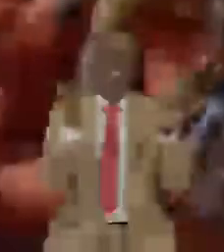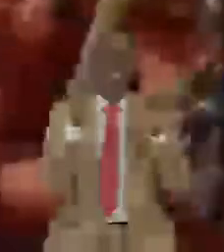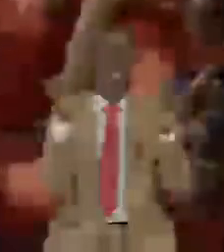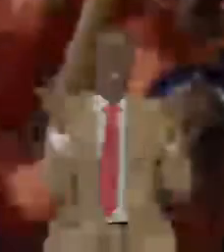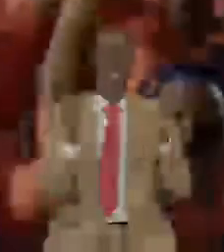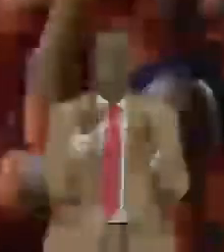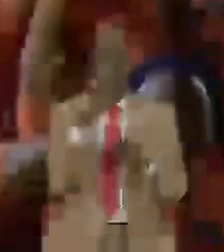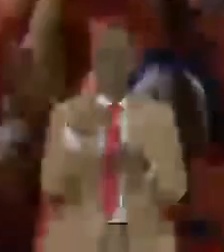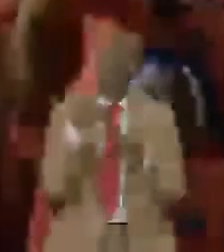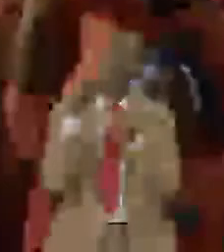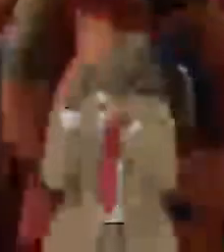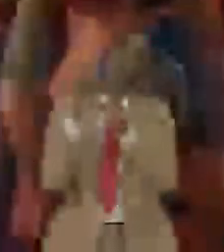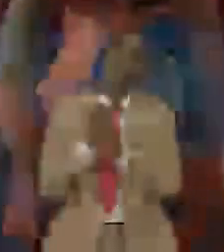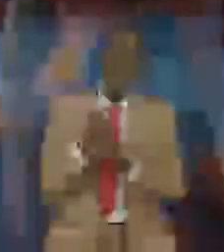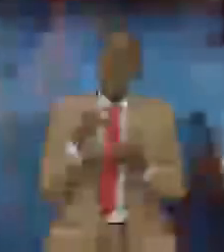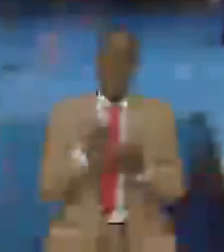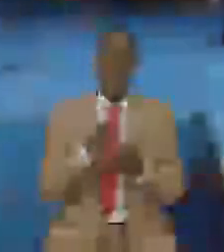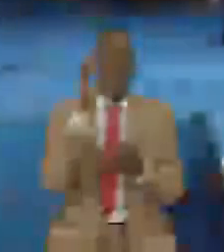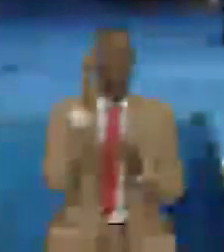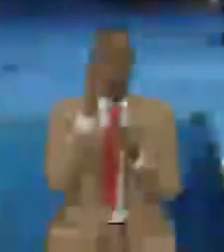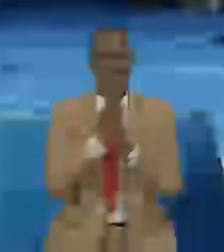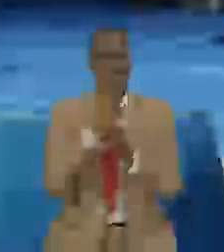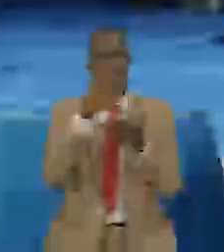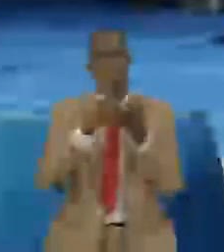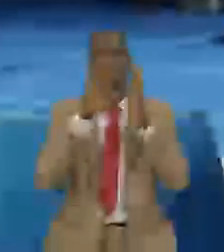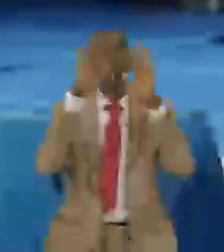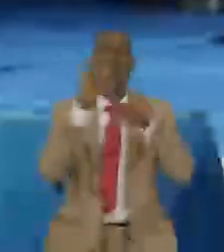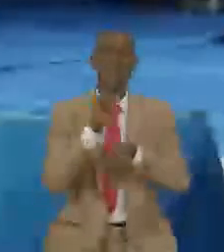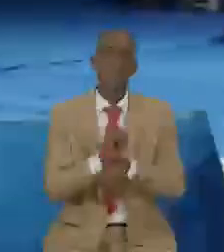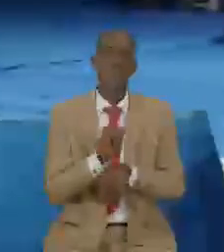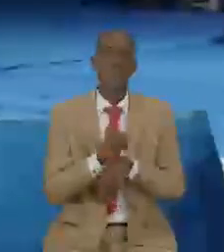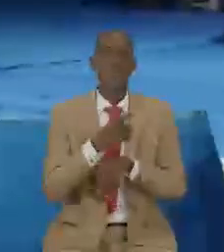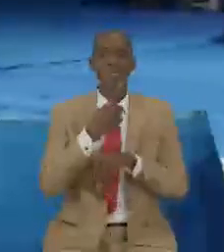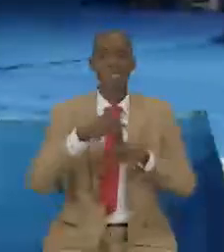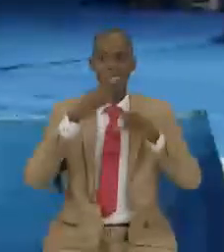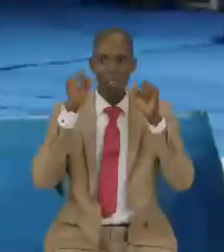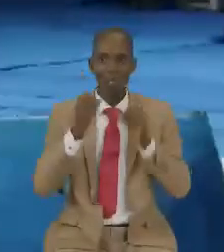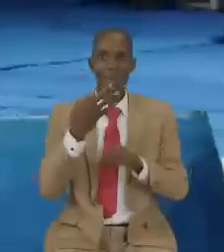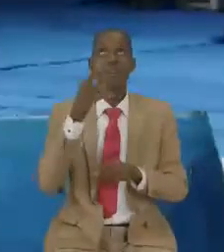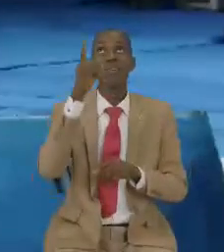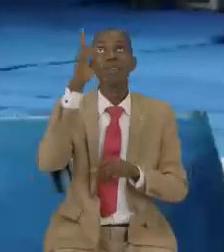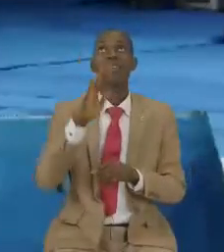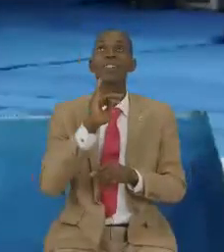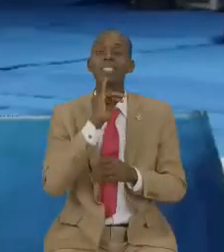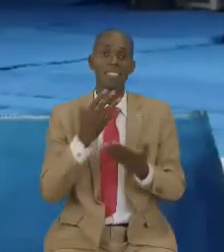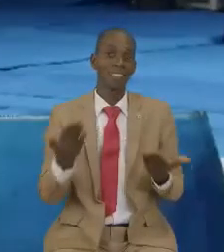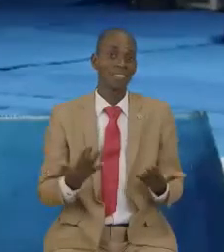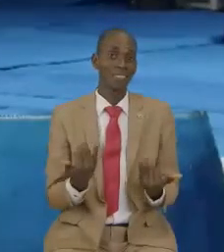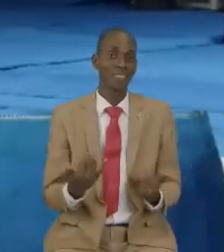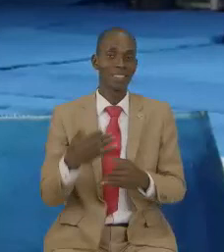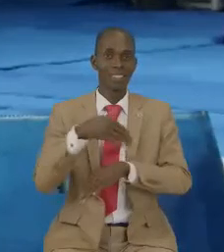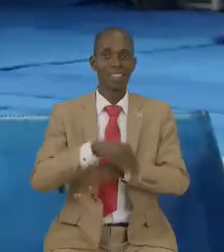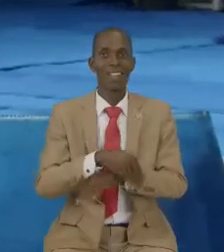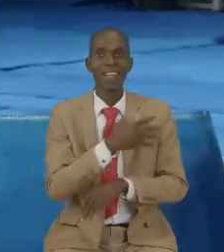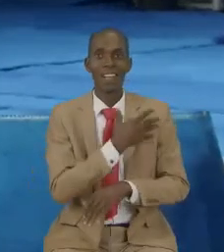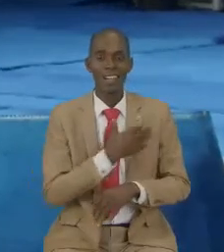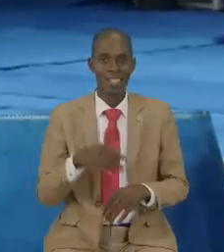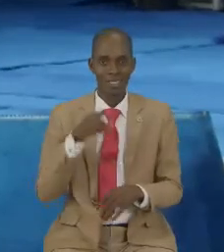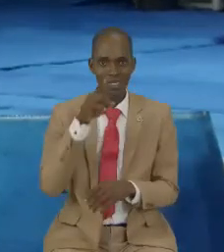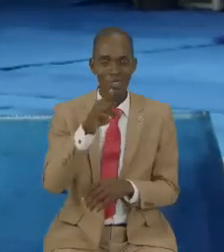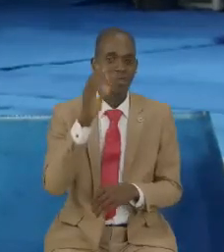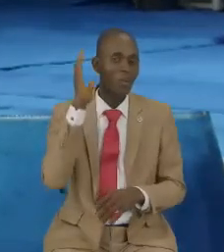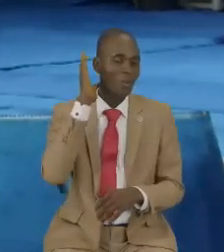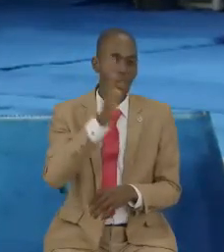You got it. You get your miracle. The power of God is here tonight, and you will